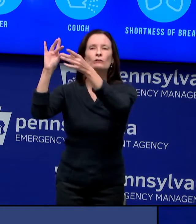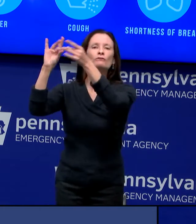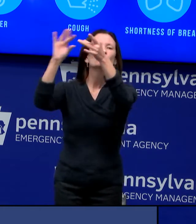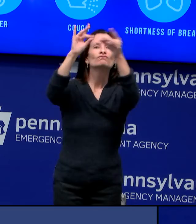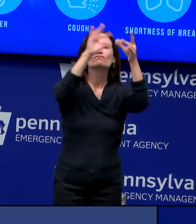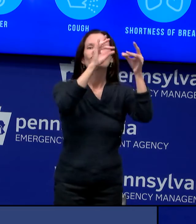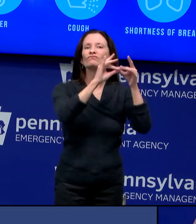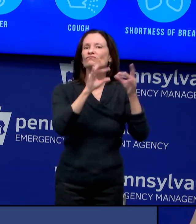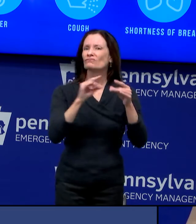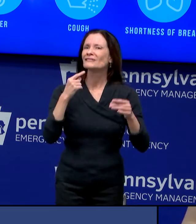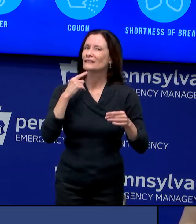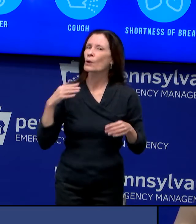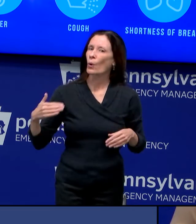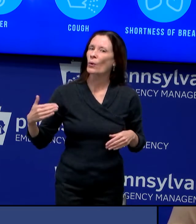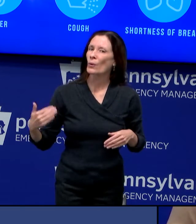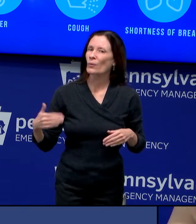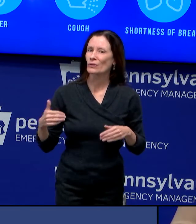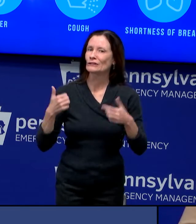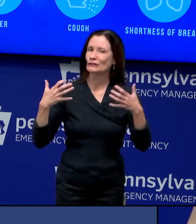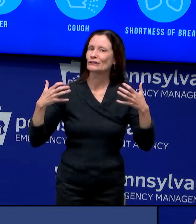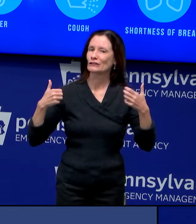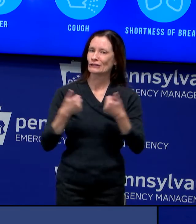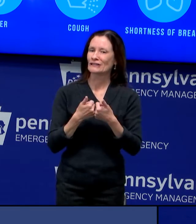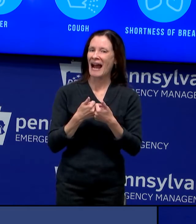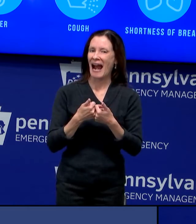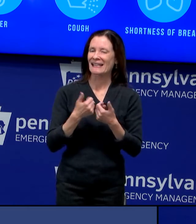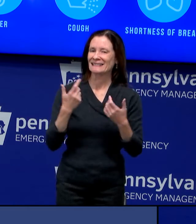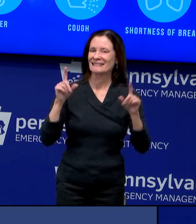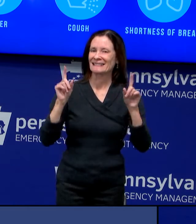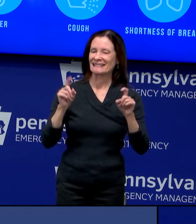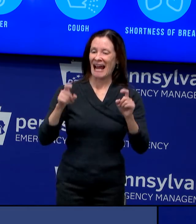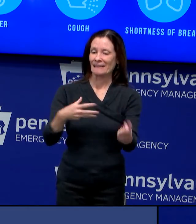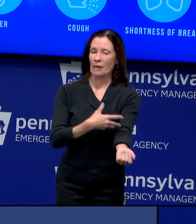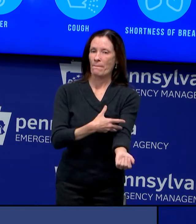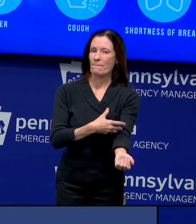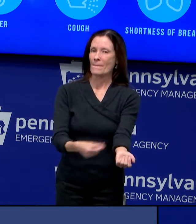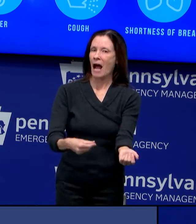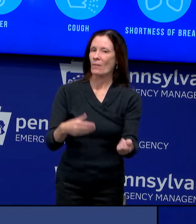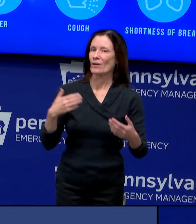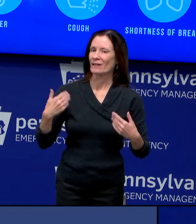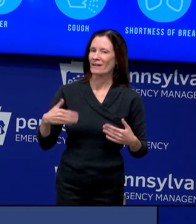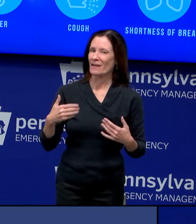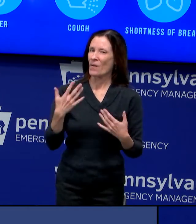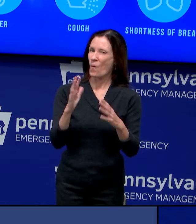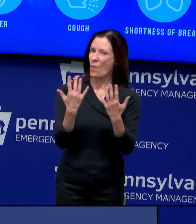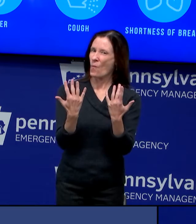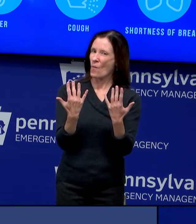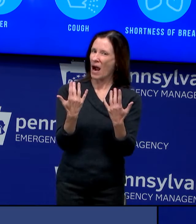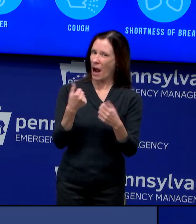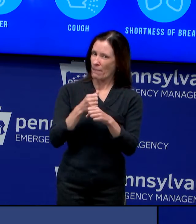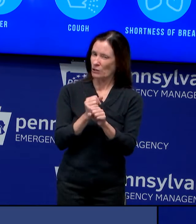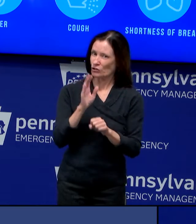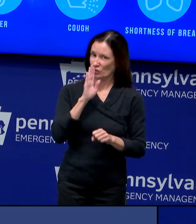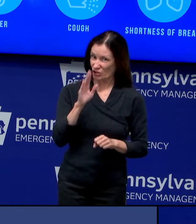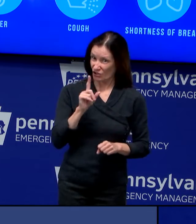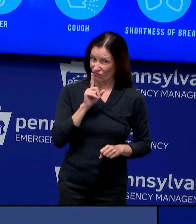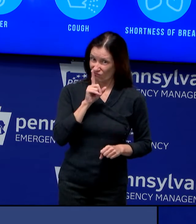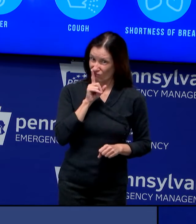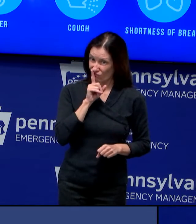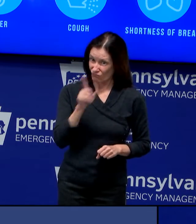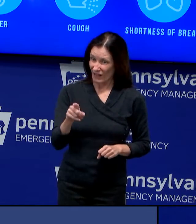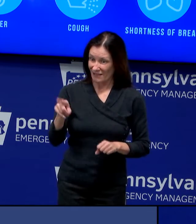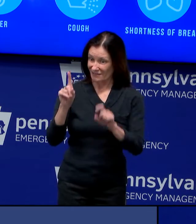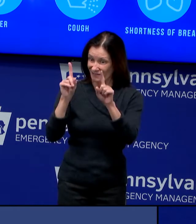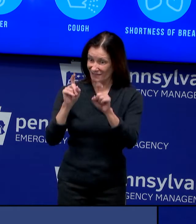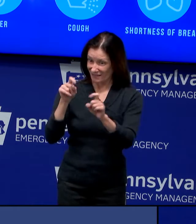we have to make sure that it has that it's an accurate test, that it has good what is called sensitivity and specificity in terms of